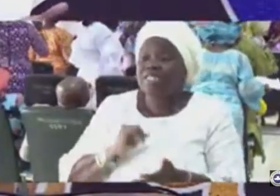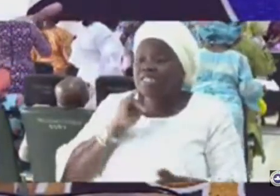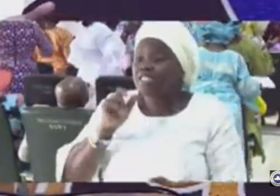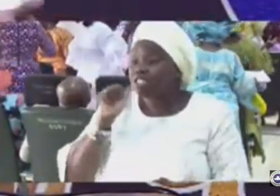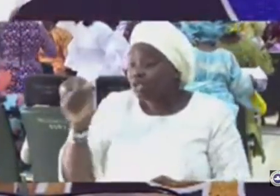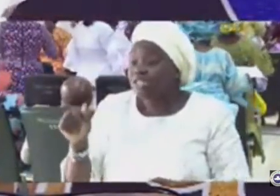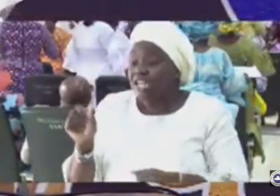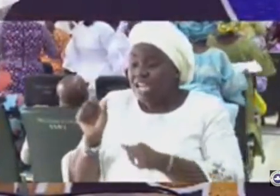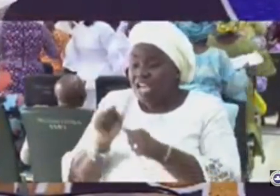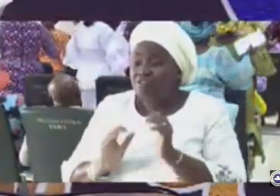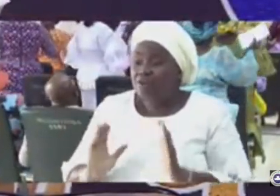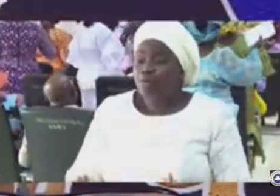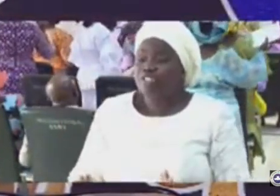Tori Kisekukwe,